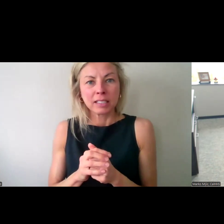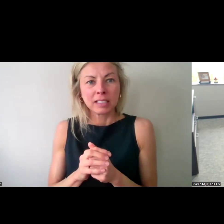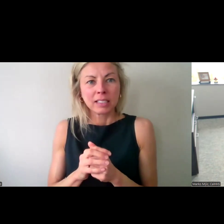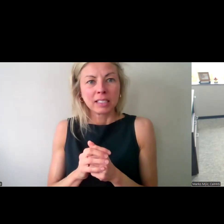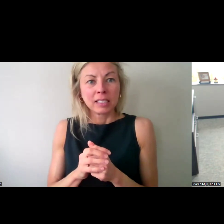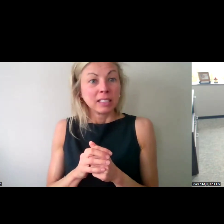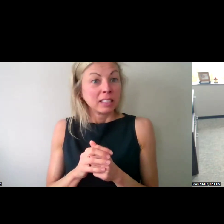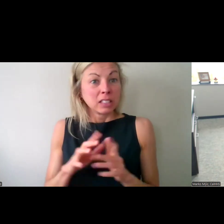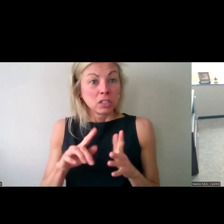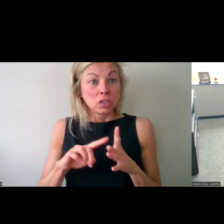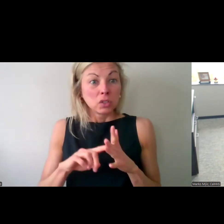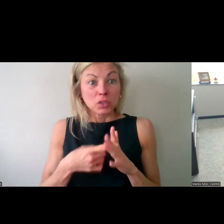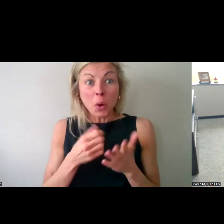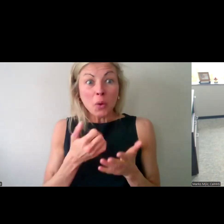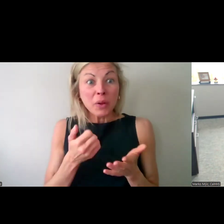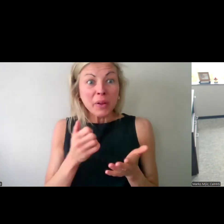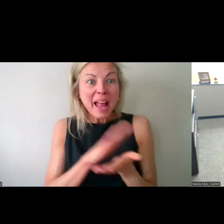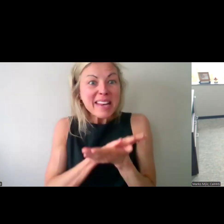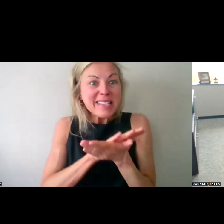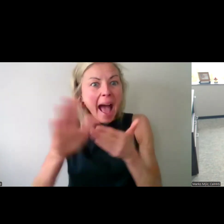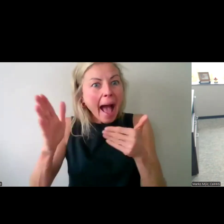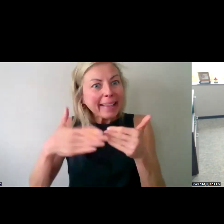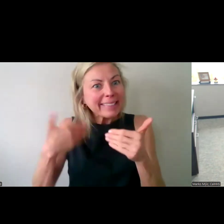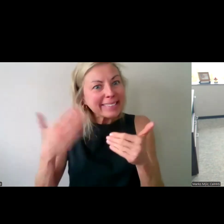You started with a nice and easy one, huh, Marco?